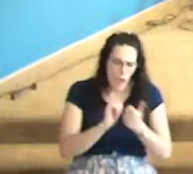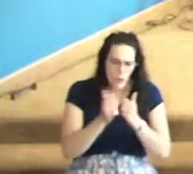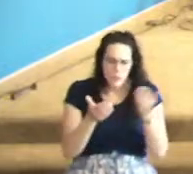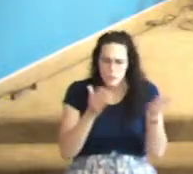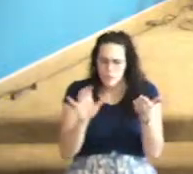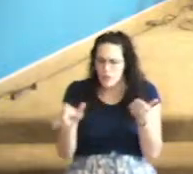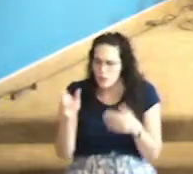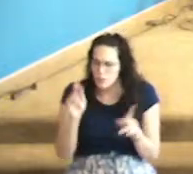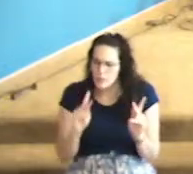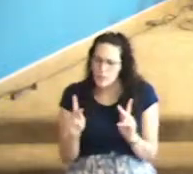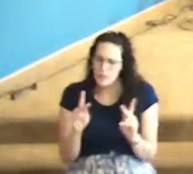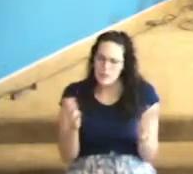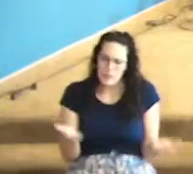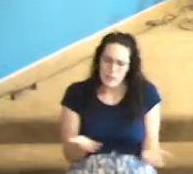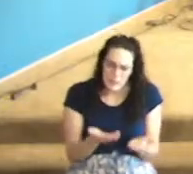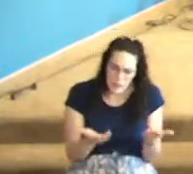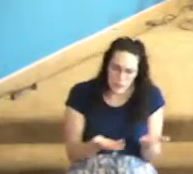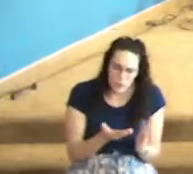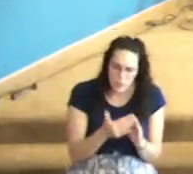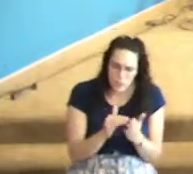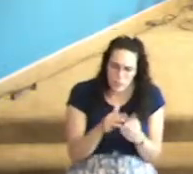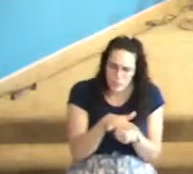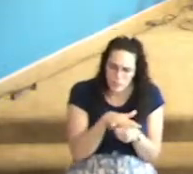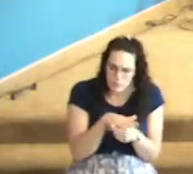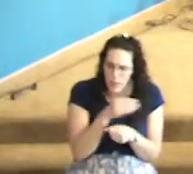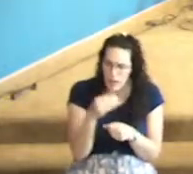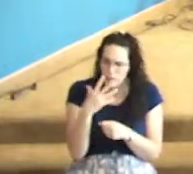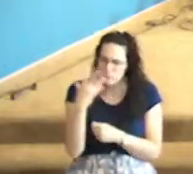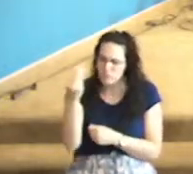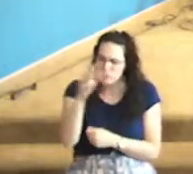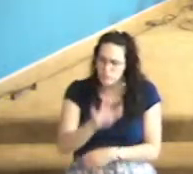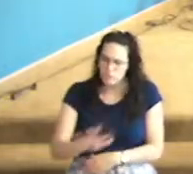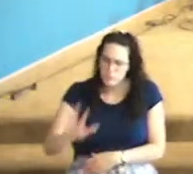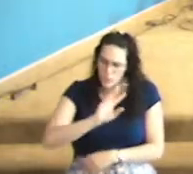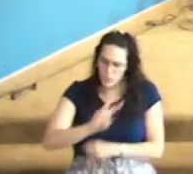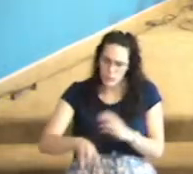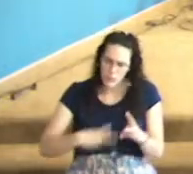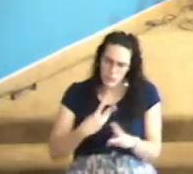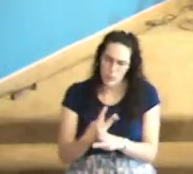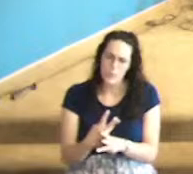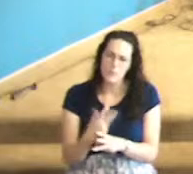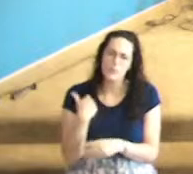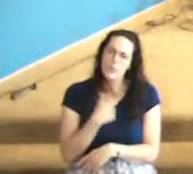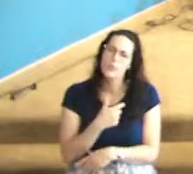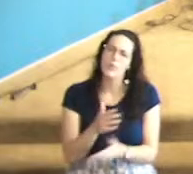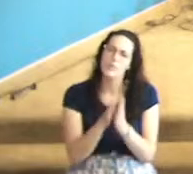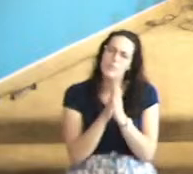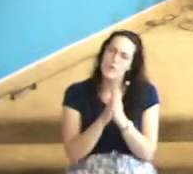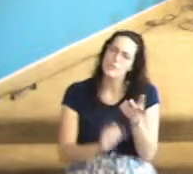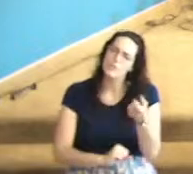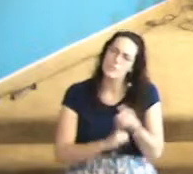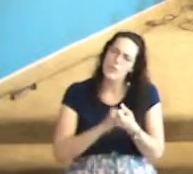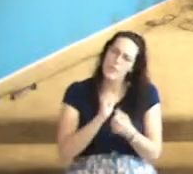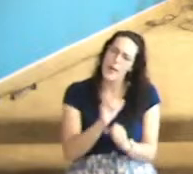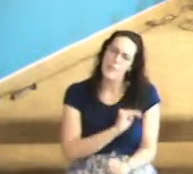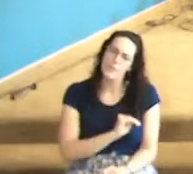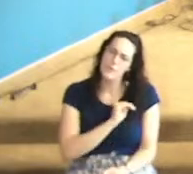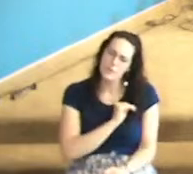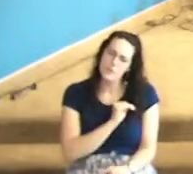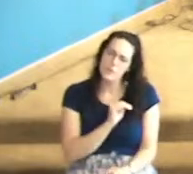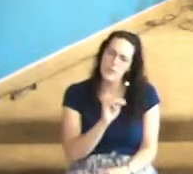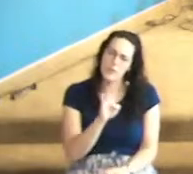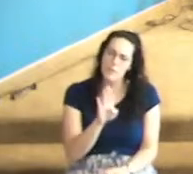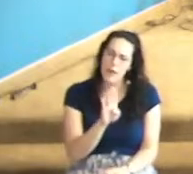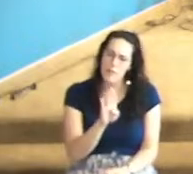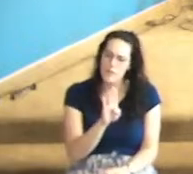in our community and around the world. We pray for this mission, Pioneer Bible Translators, as well as our